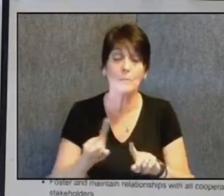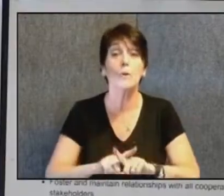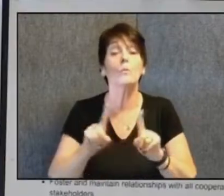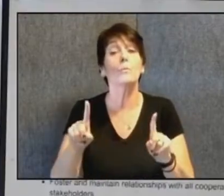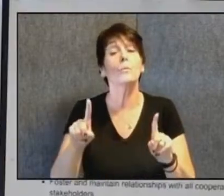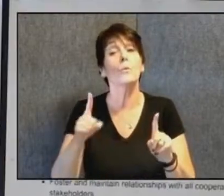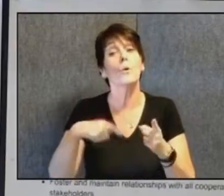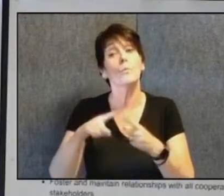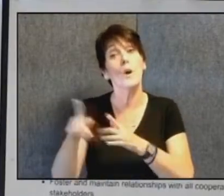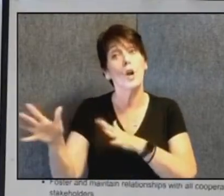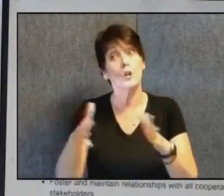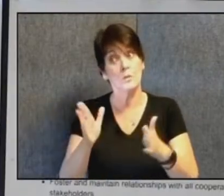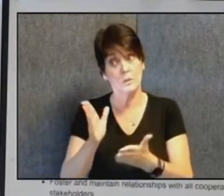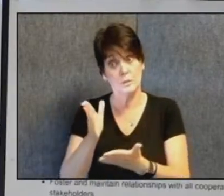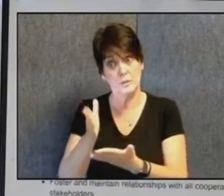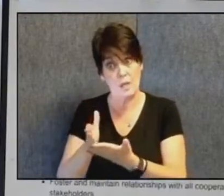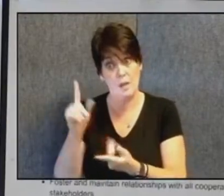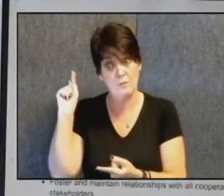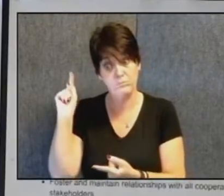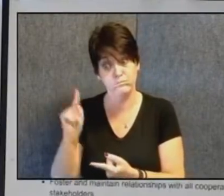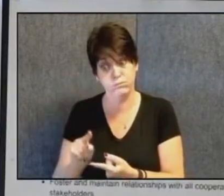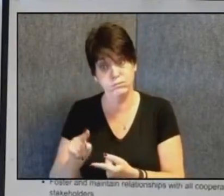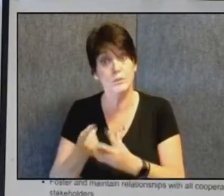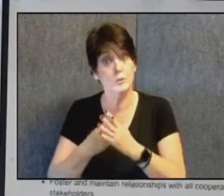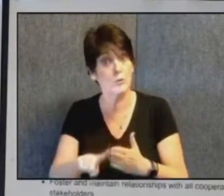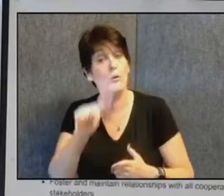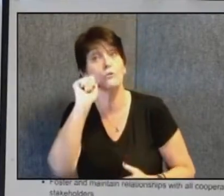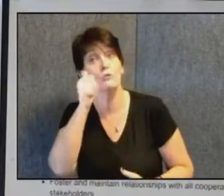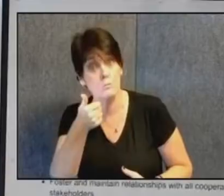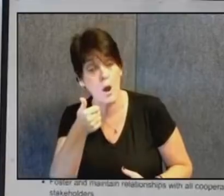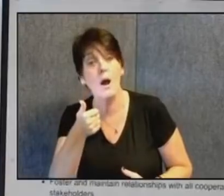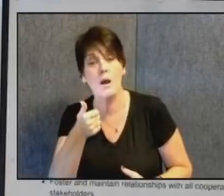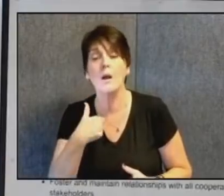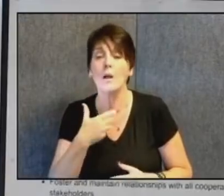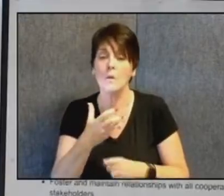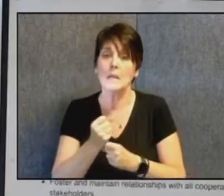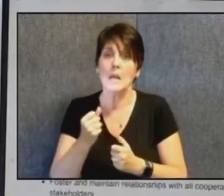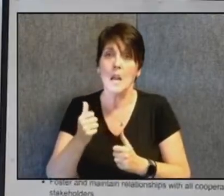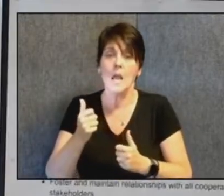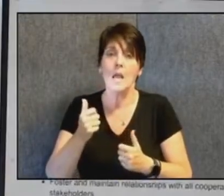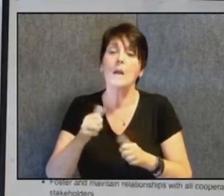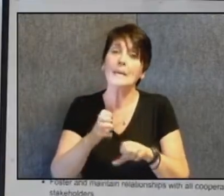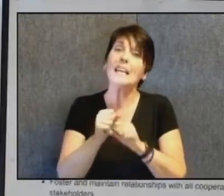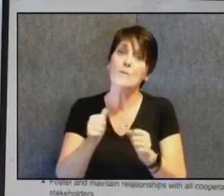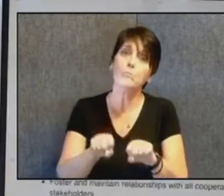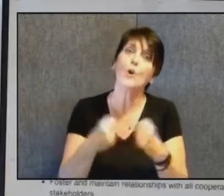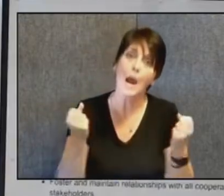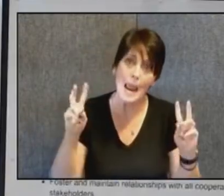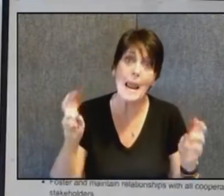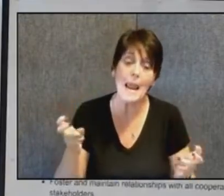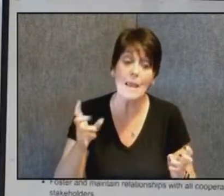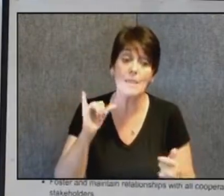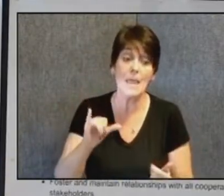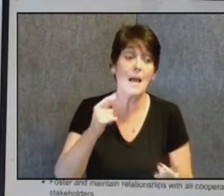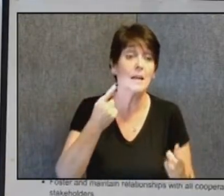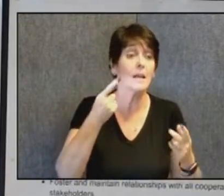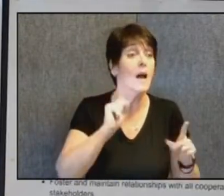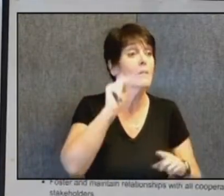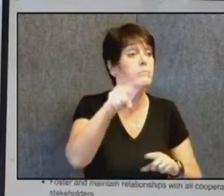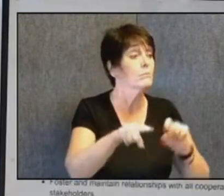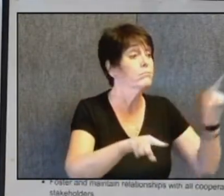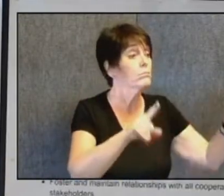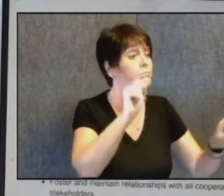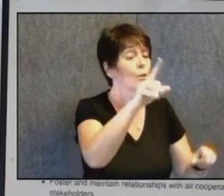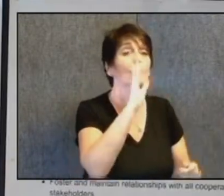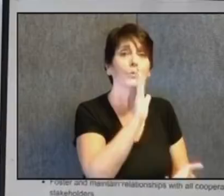once we get these winds to stop and slow down starting tomorrow, get a reprieve from all that. The spotting distances will start dropping. The rates